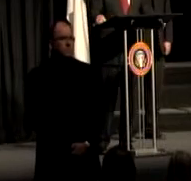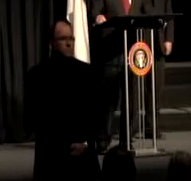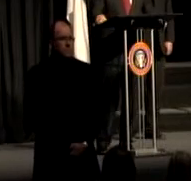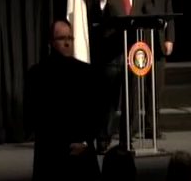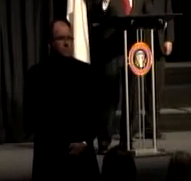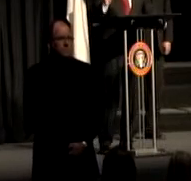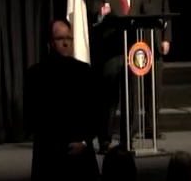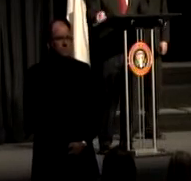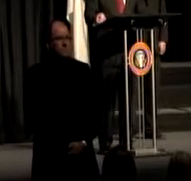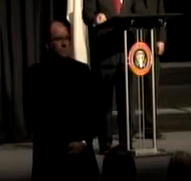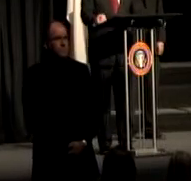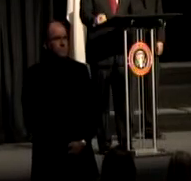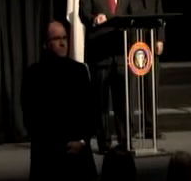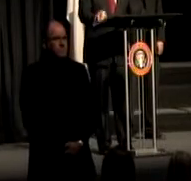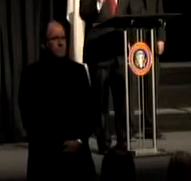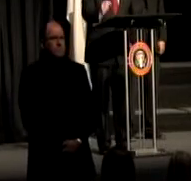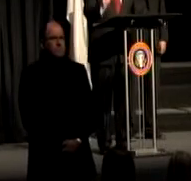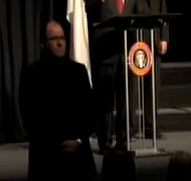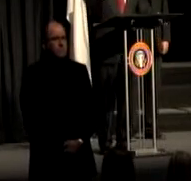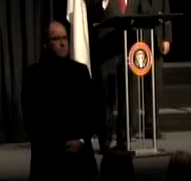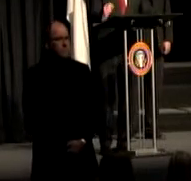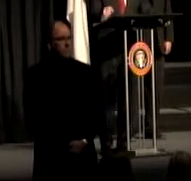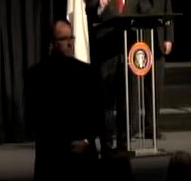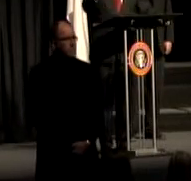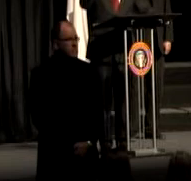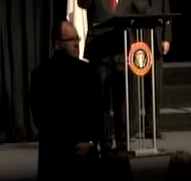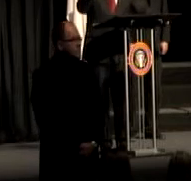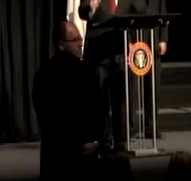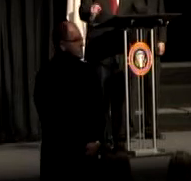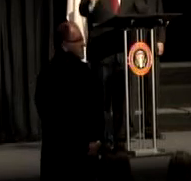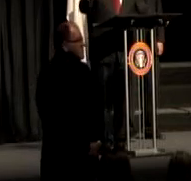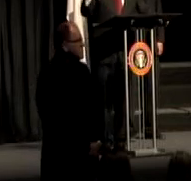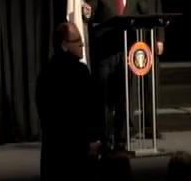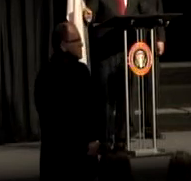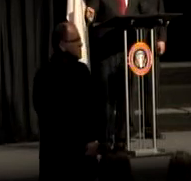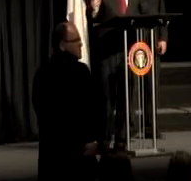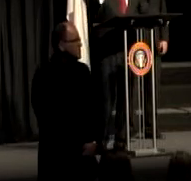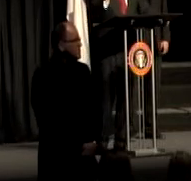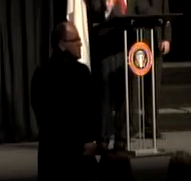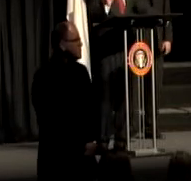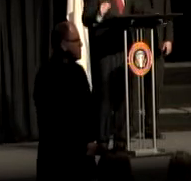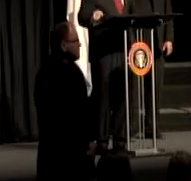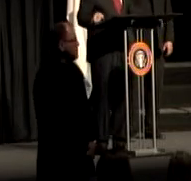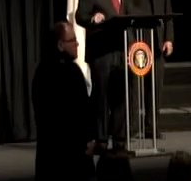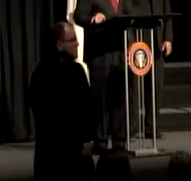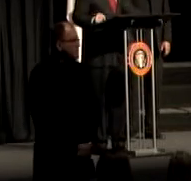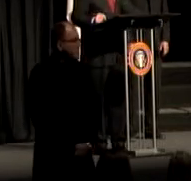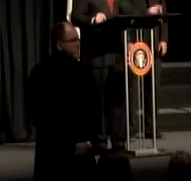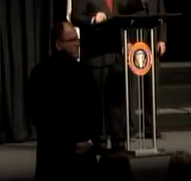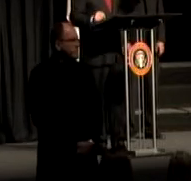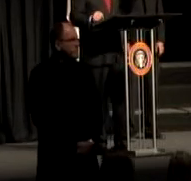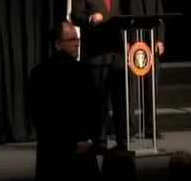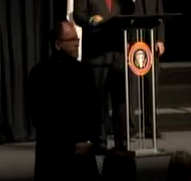things think on these things don't allow the deceit of Satan the lies of